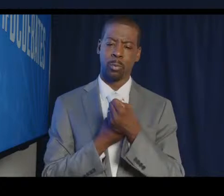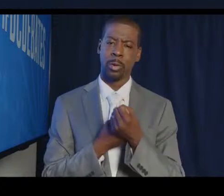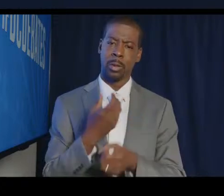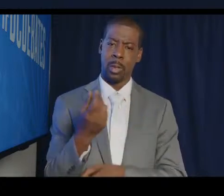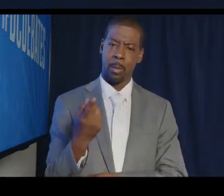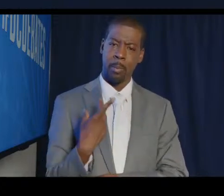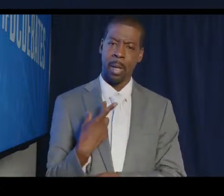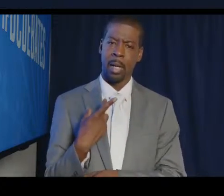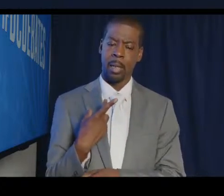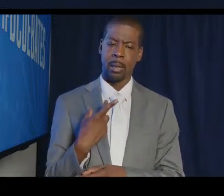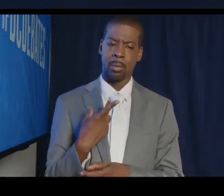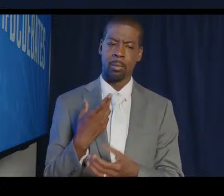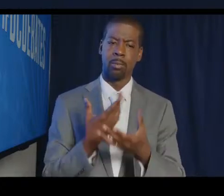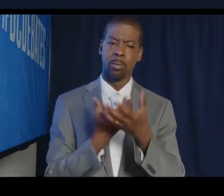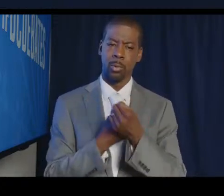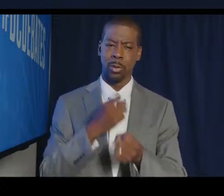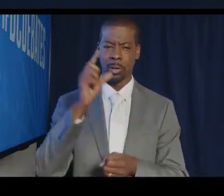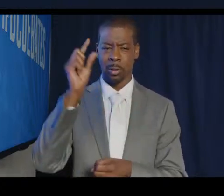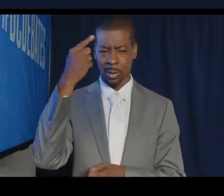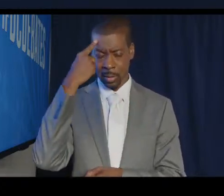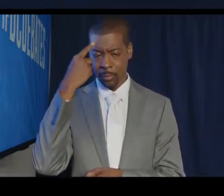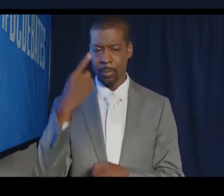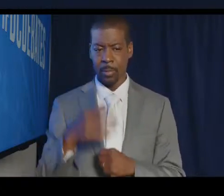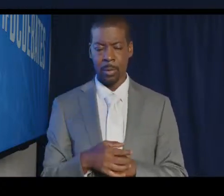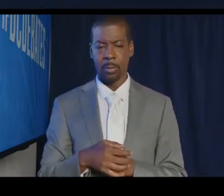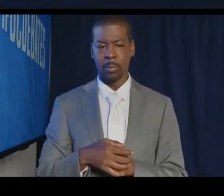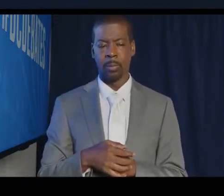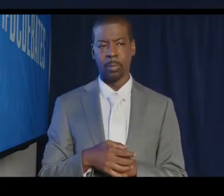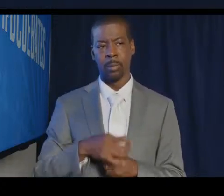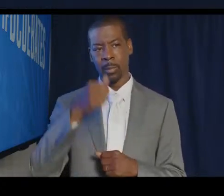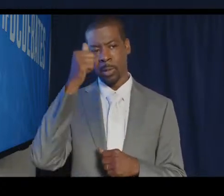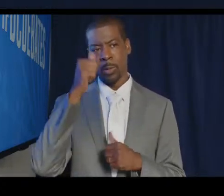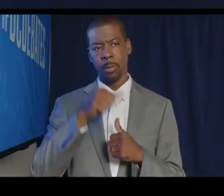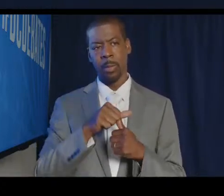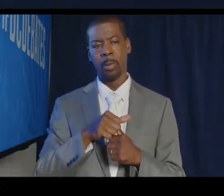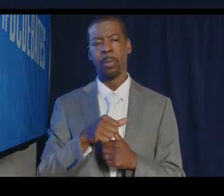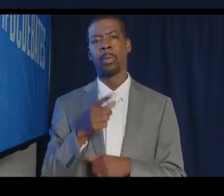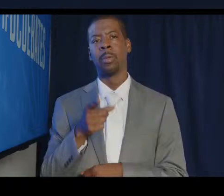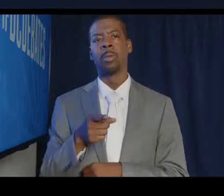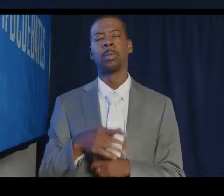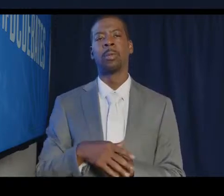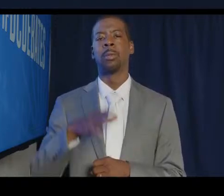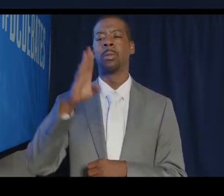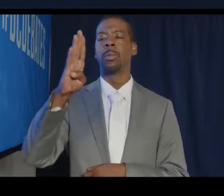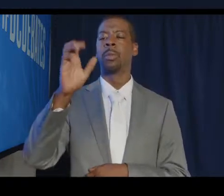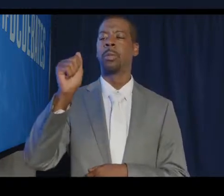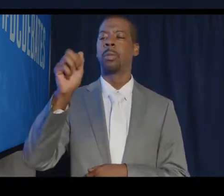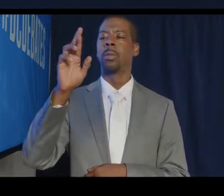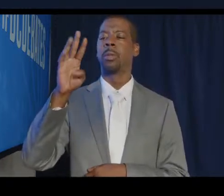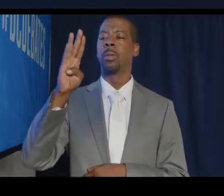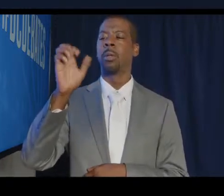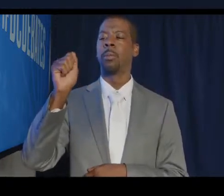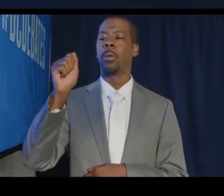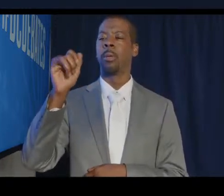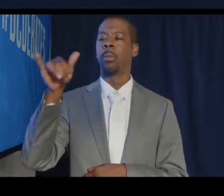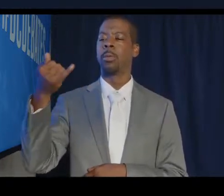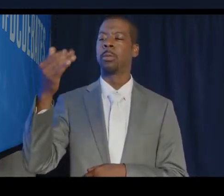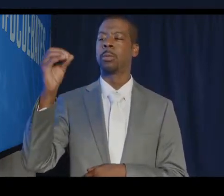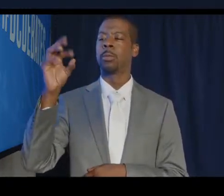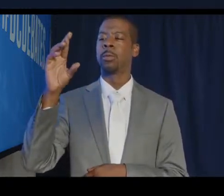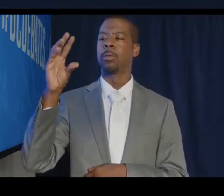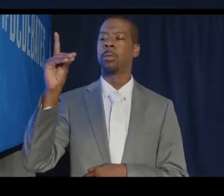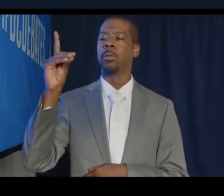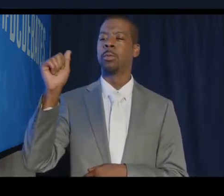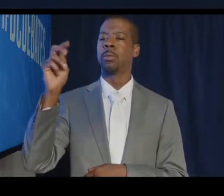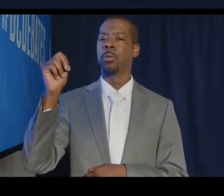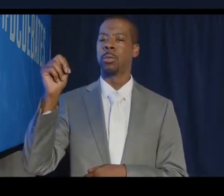think back to the 1976 DNC speech for Barbara Jordan. I named my daughter after Barbara Jordan, and I went back and read that. And she has a part where she talks